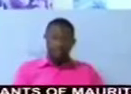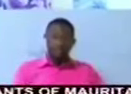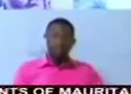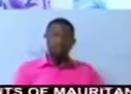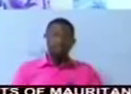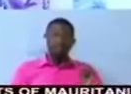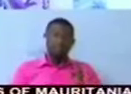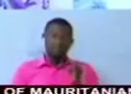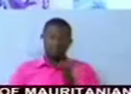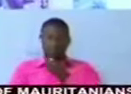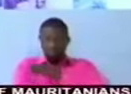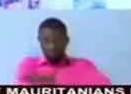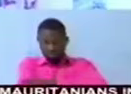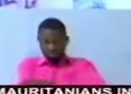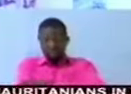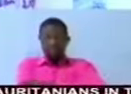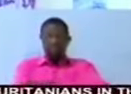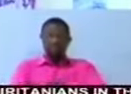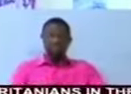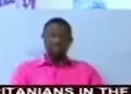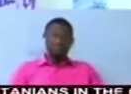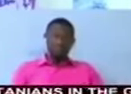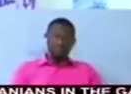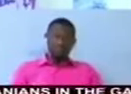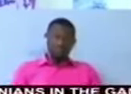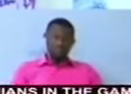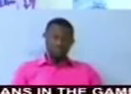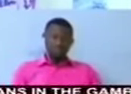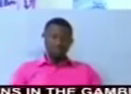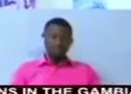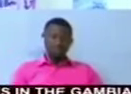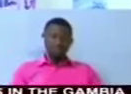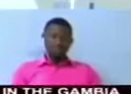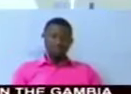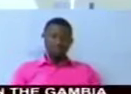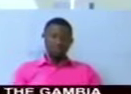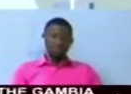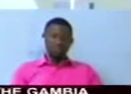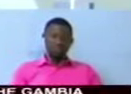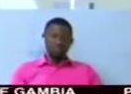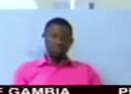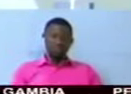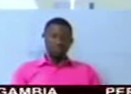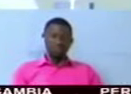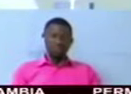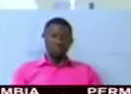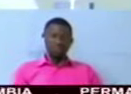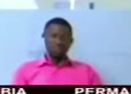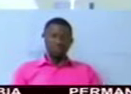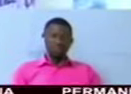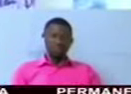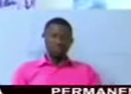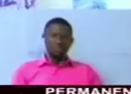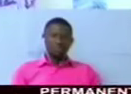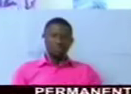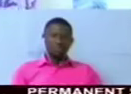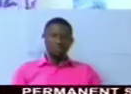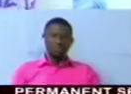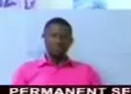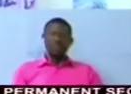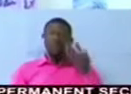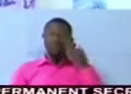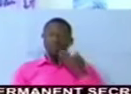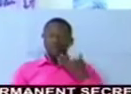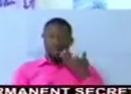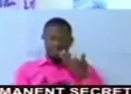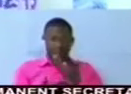I left Quranic education, completed Quranic education. Exactly. Bima ko baye. When I